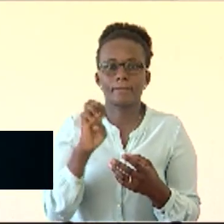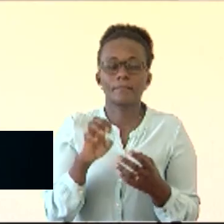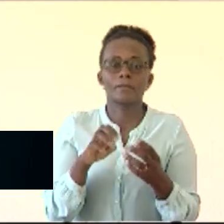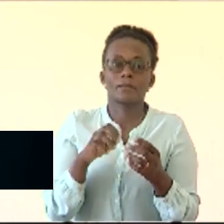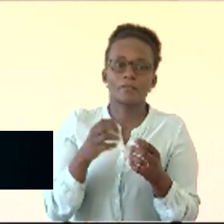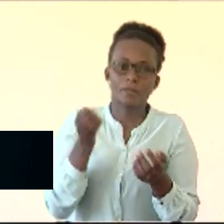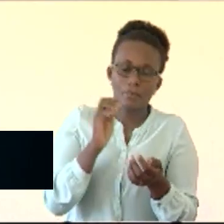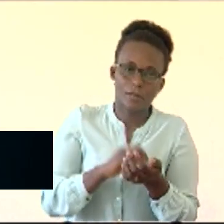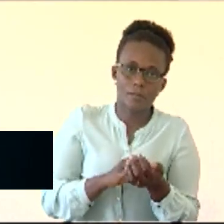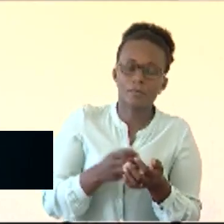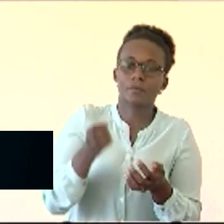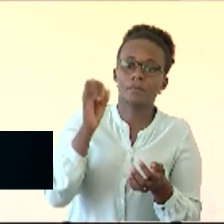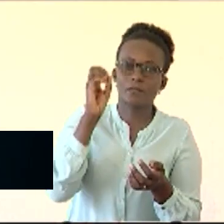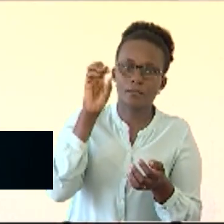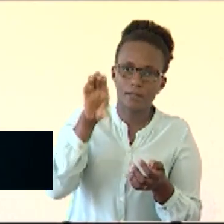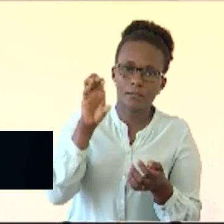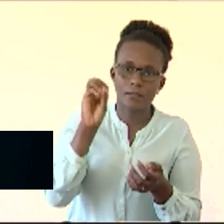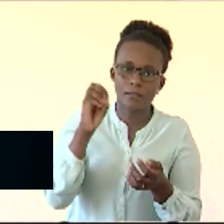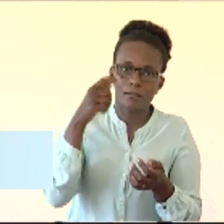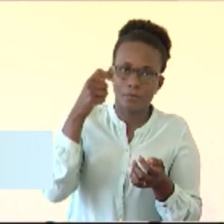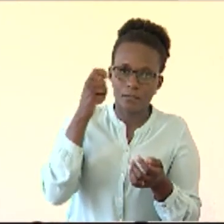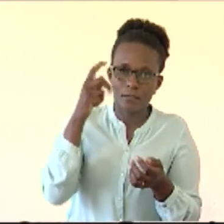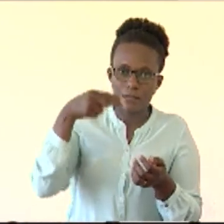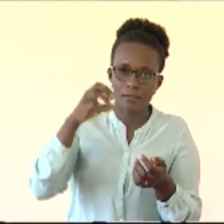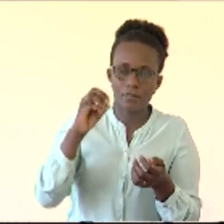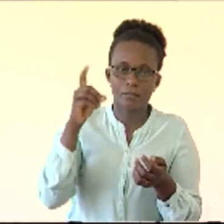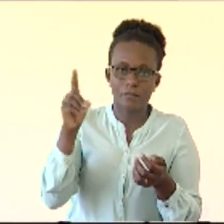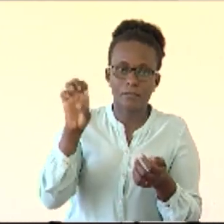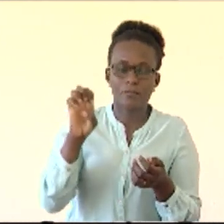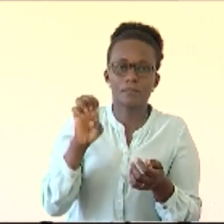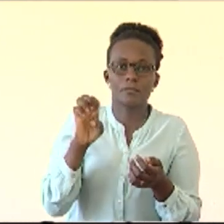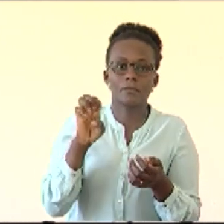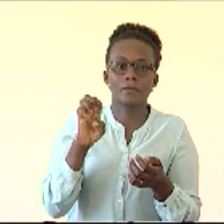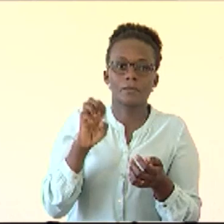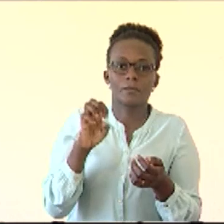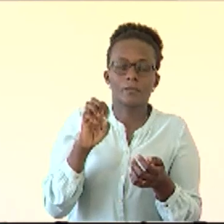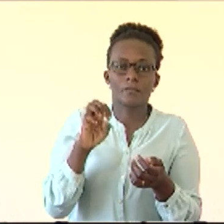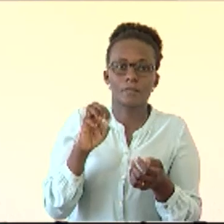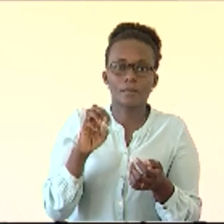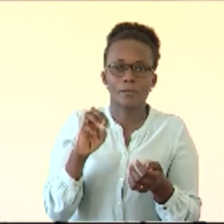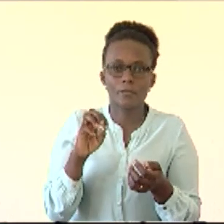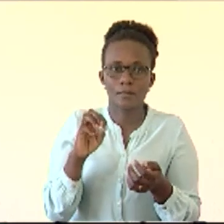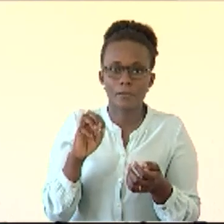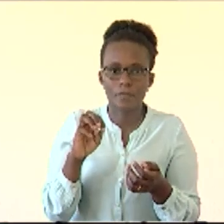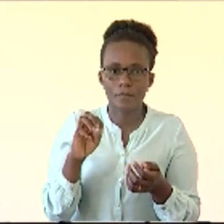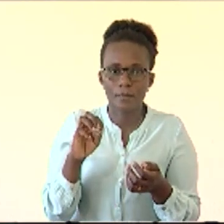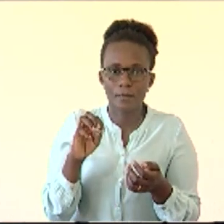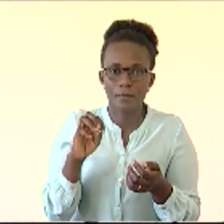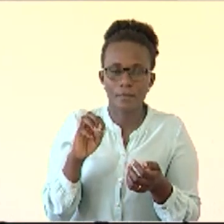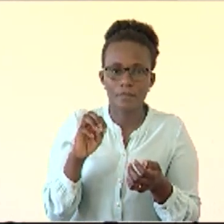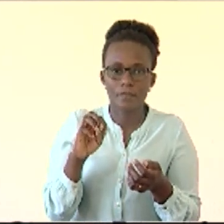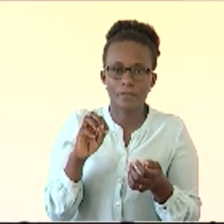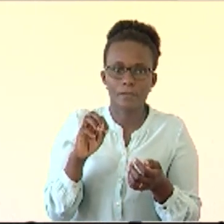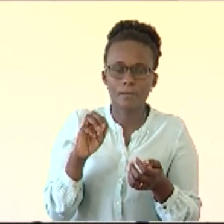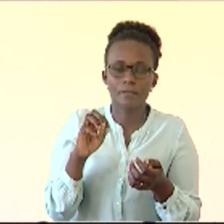at the cathode, there is a deposition of the tin. So these ions which are formed in the solution of the